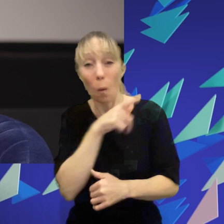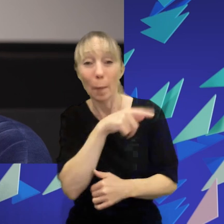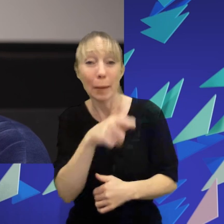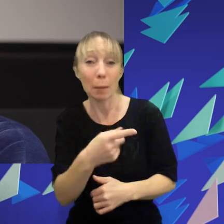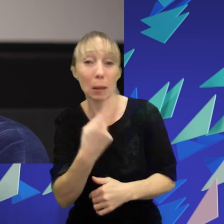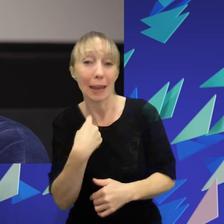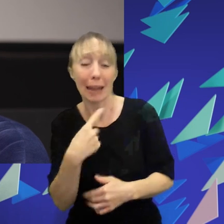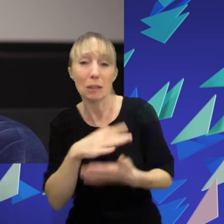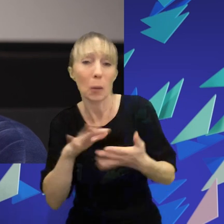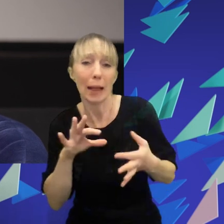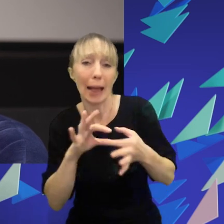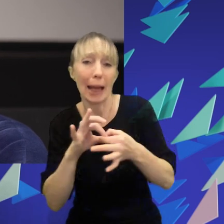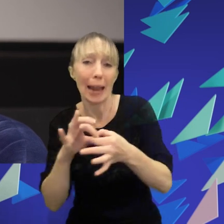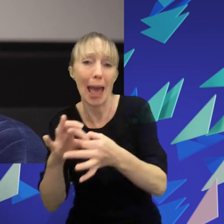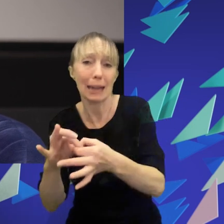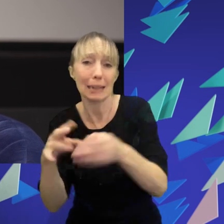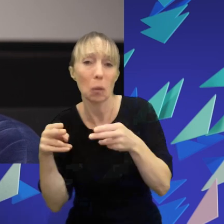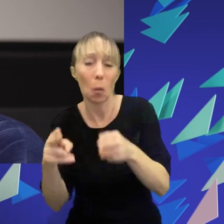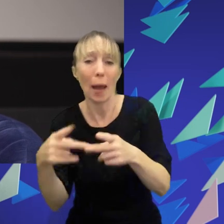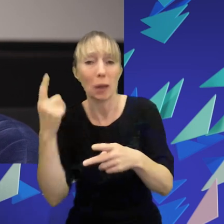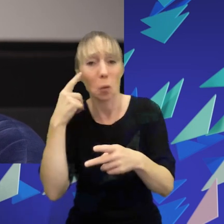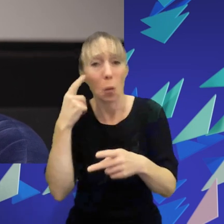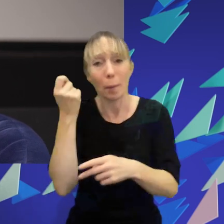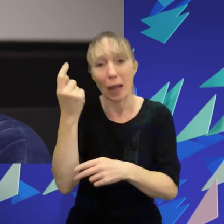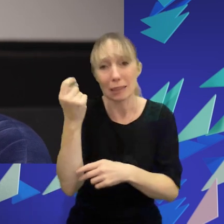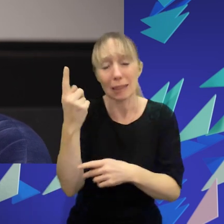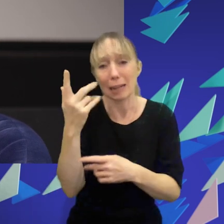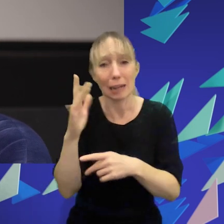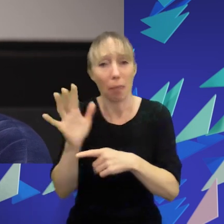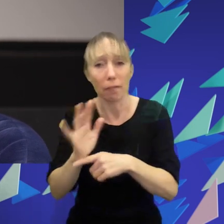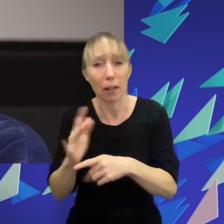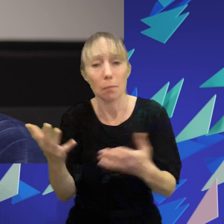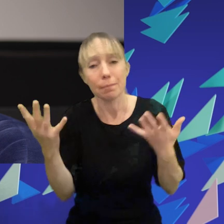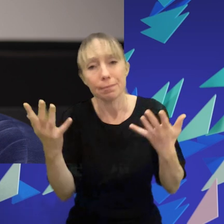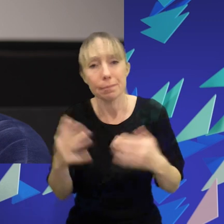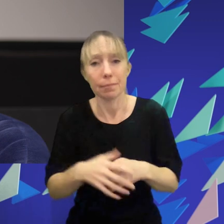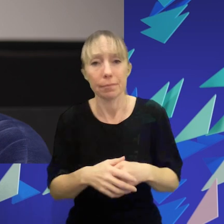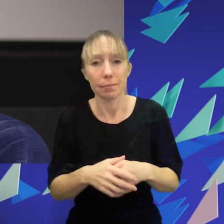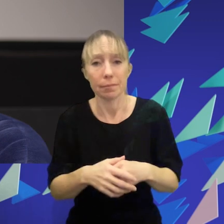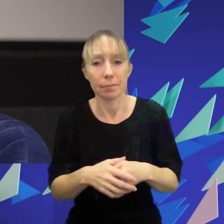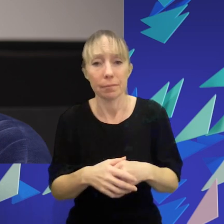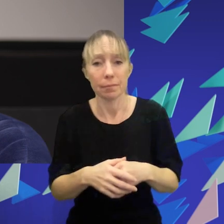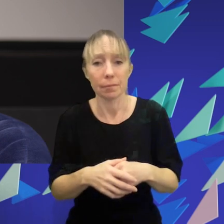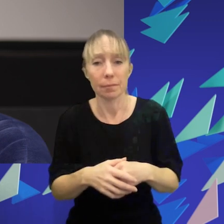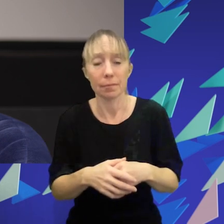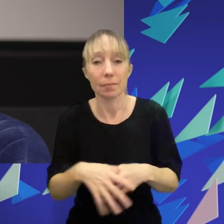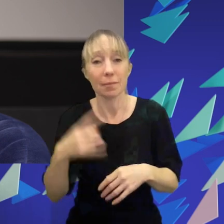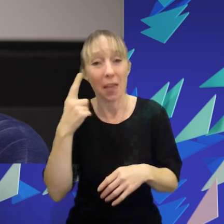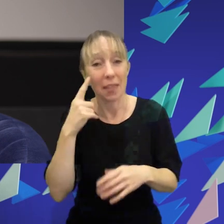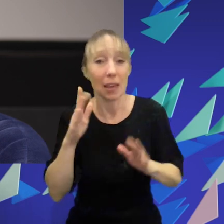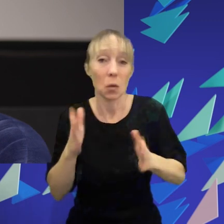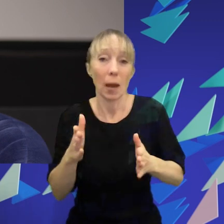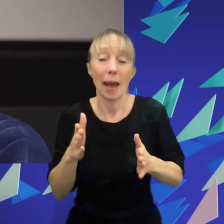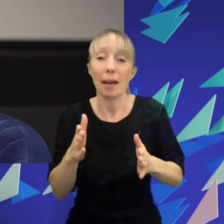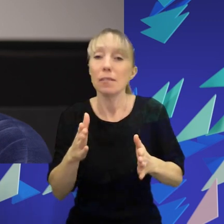it's not connecting things as you thought they will be understanding or whatever. And And I think you should be